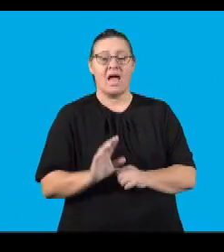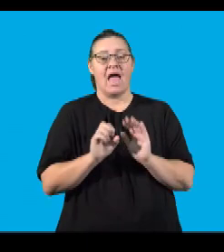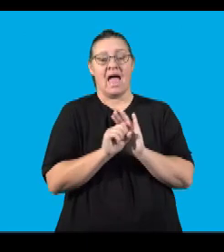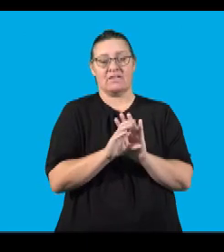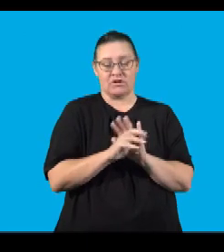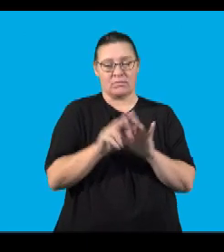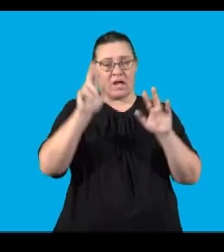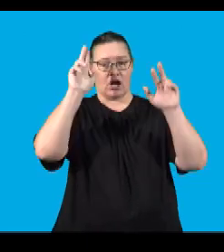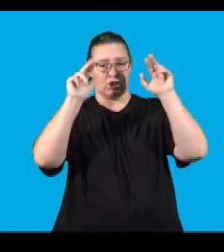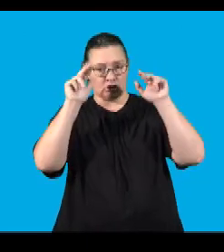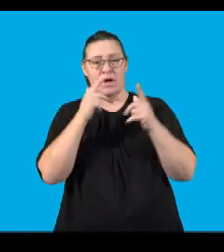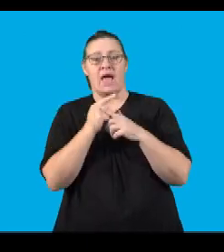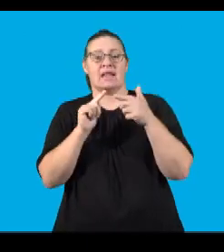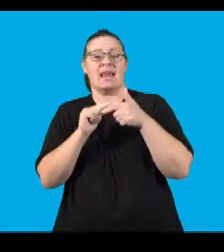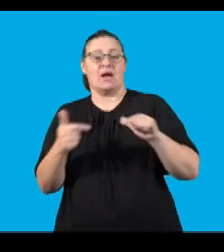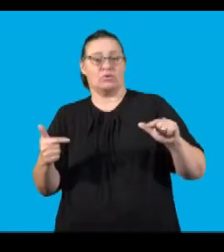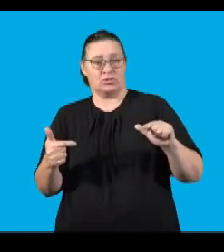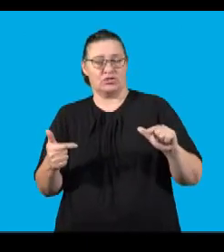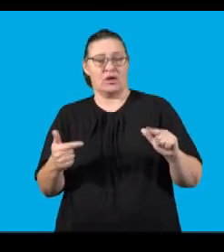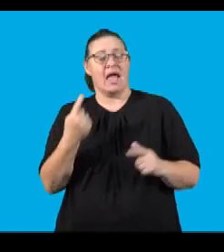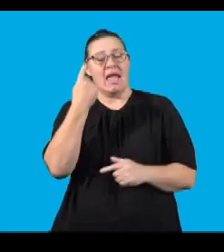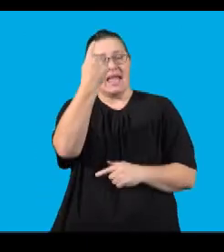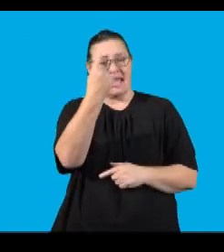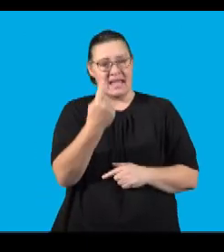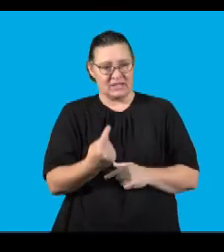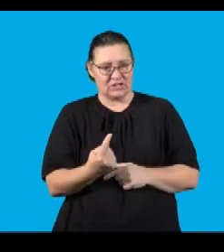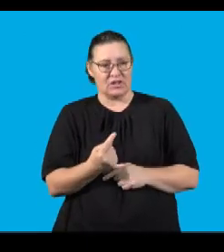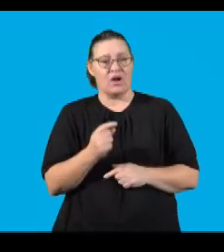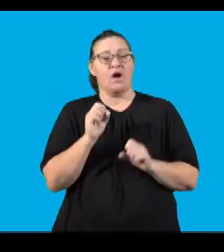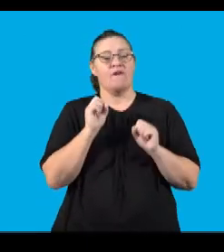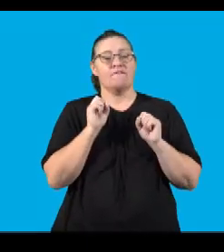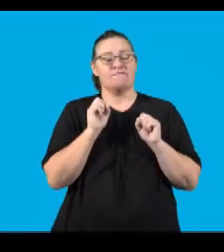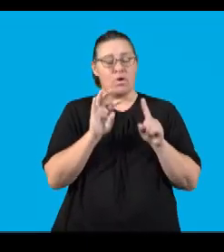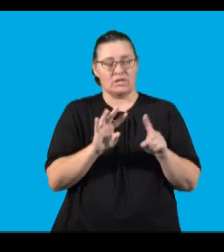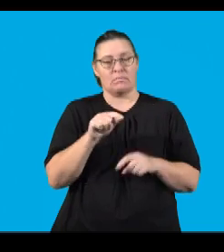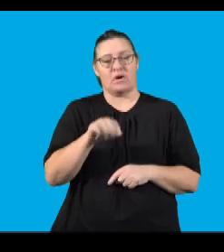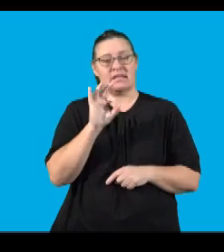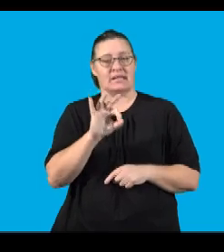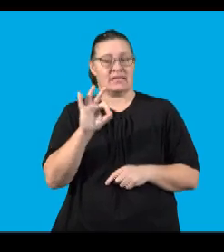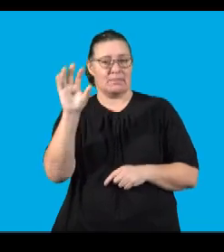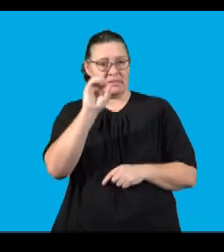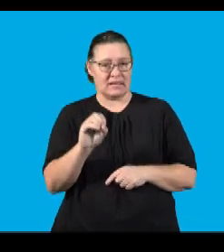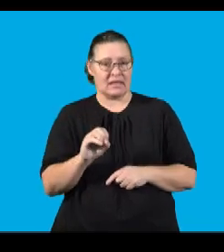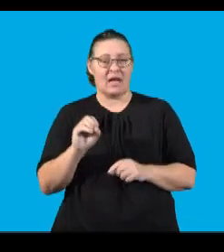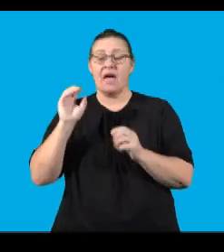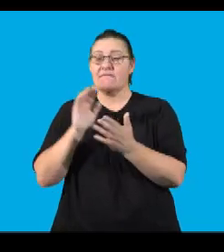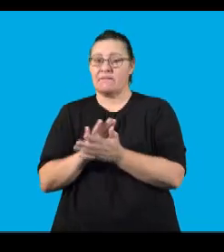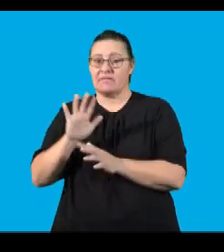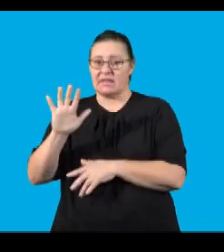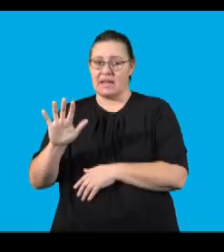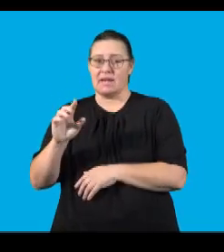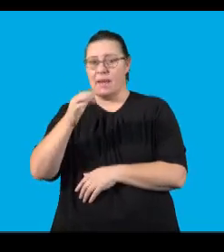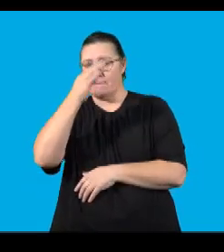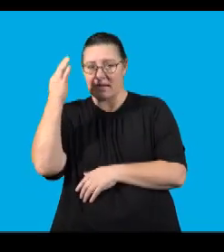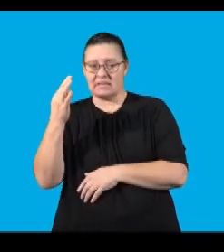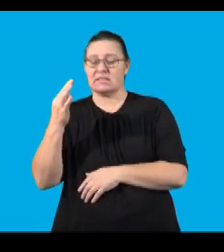the advertisement, cartoon and language are each 14.33% and you should spend 15 minutes each